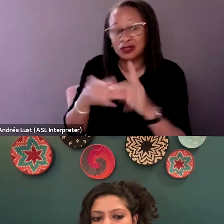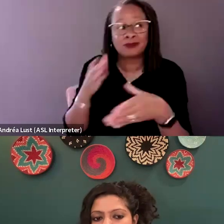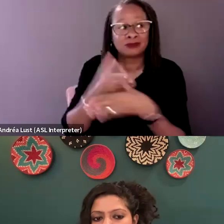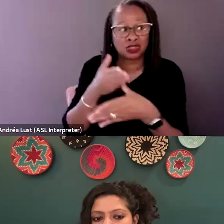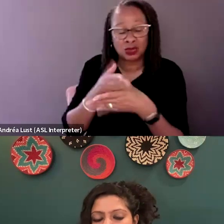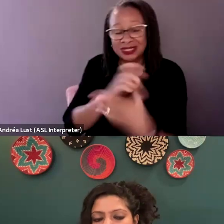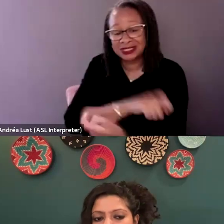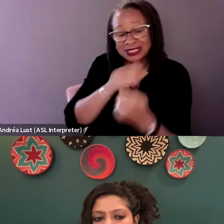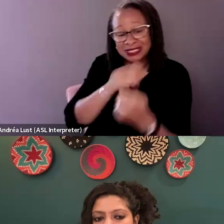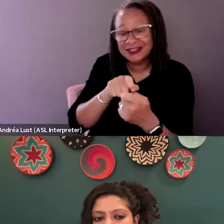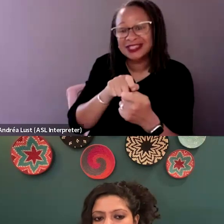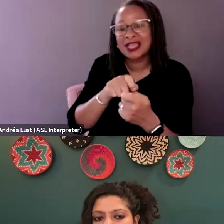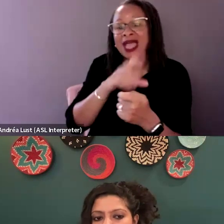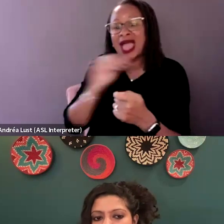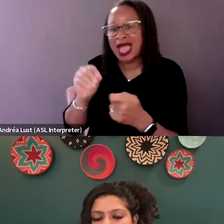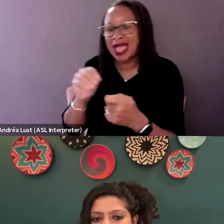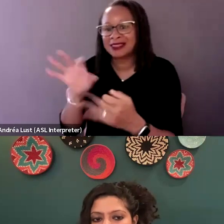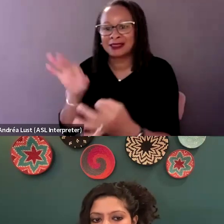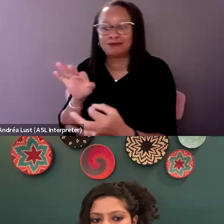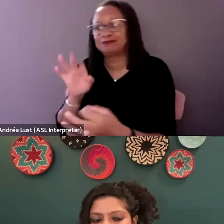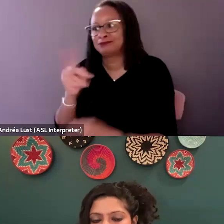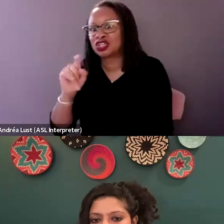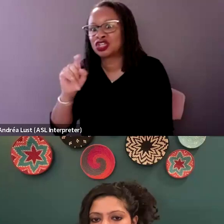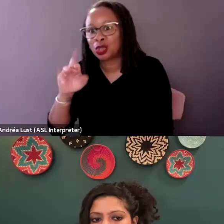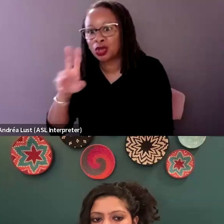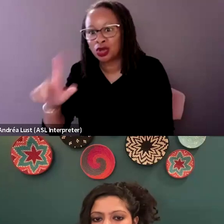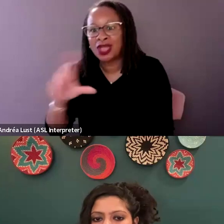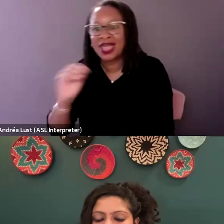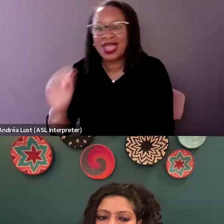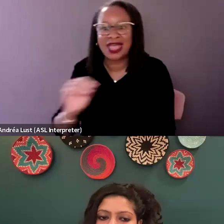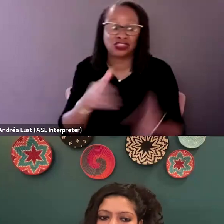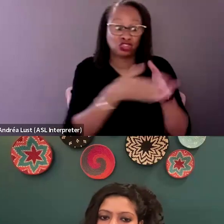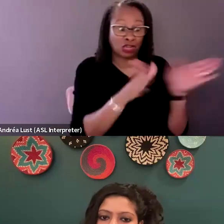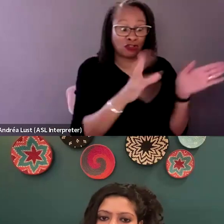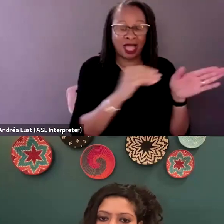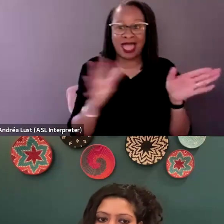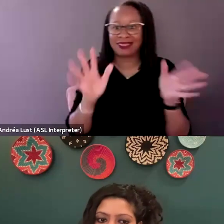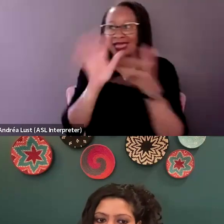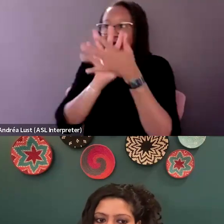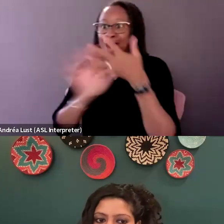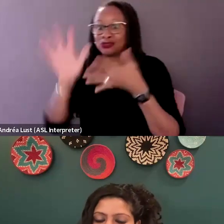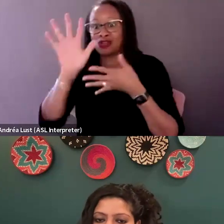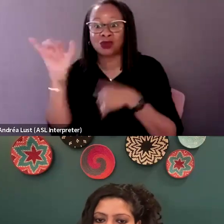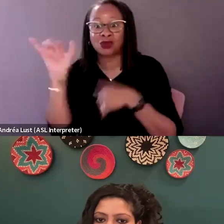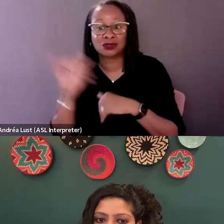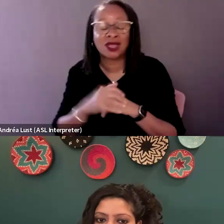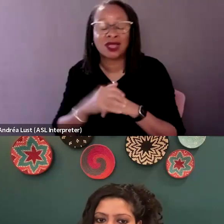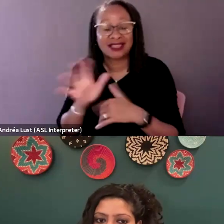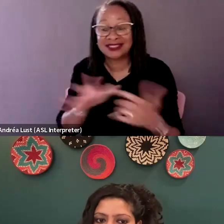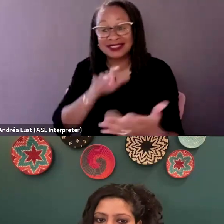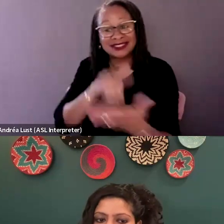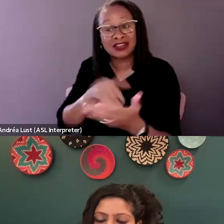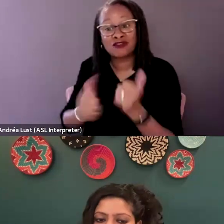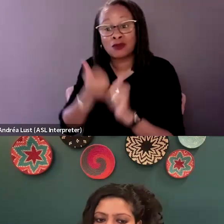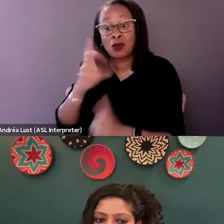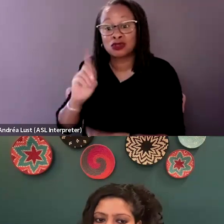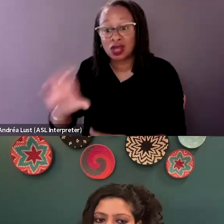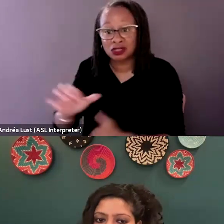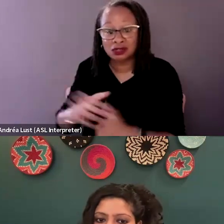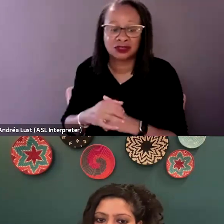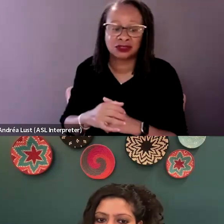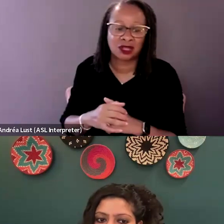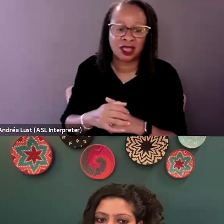I mean, I resonate with almost everything you guys have said, because I completely understand that we do not function in a completely perfect